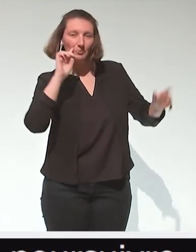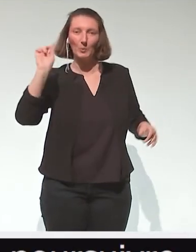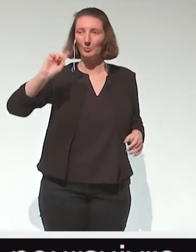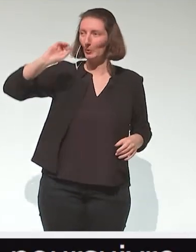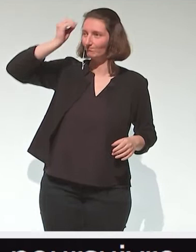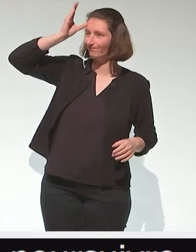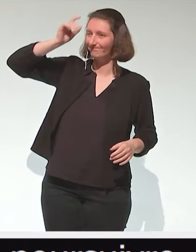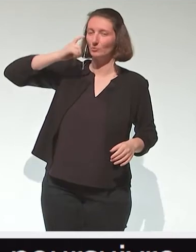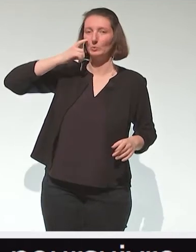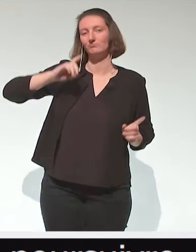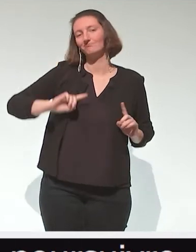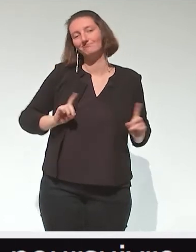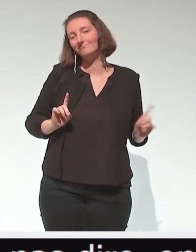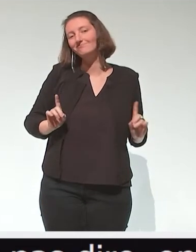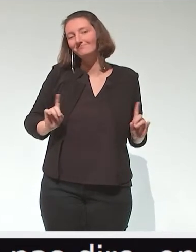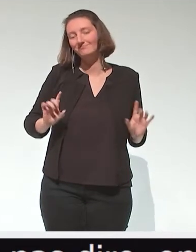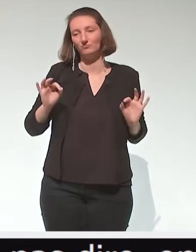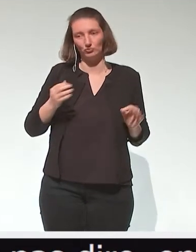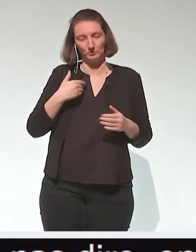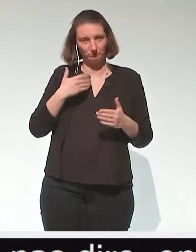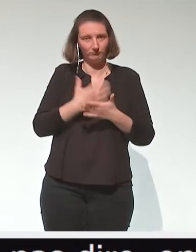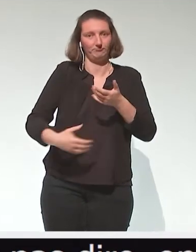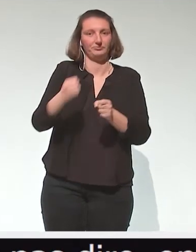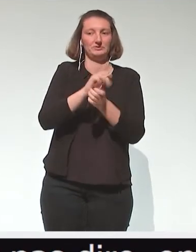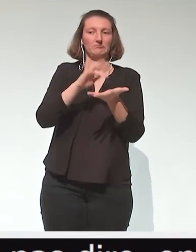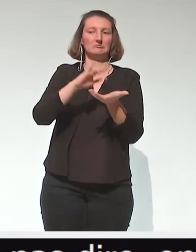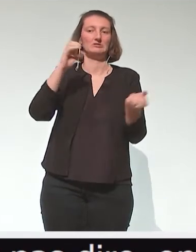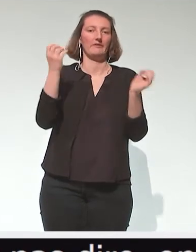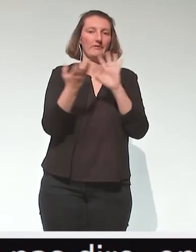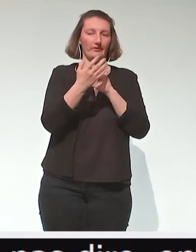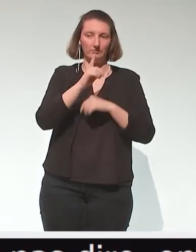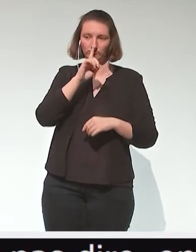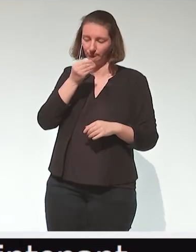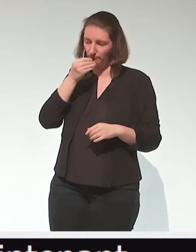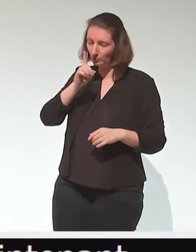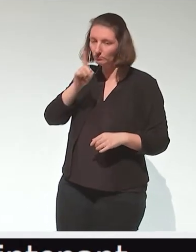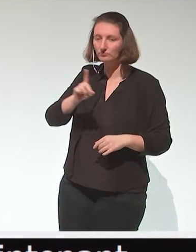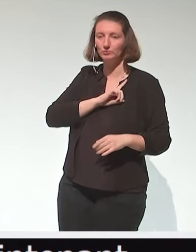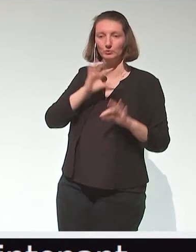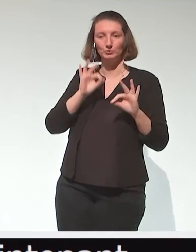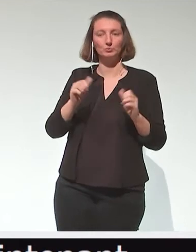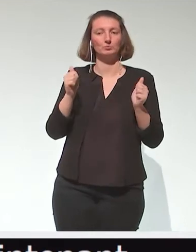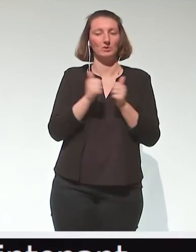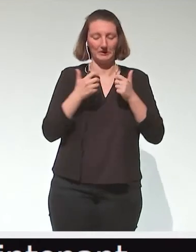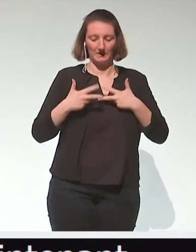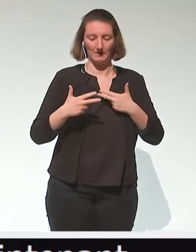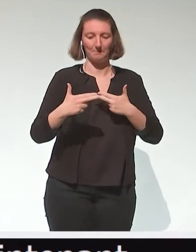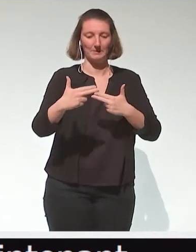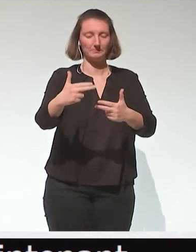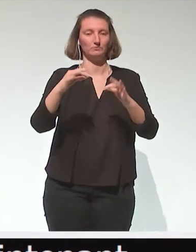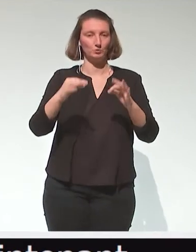up providing practical steps both for the job seekers and employers looking